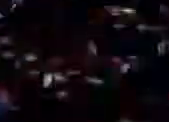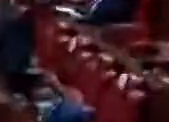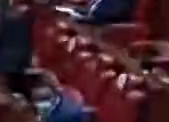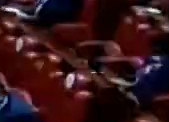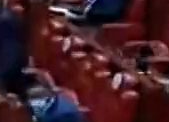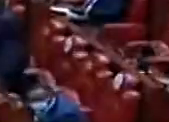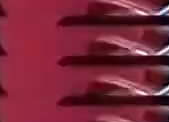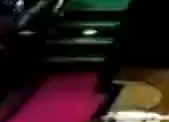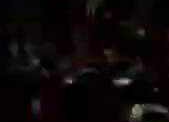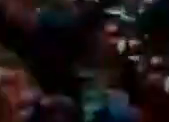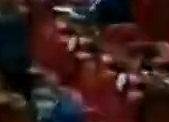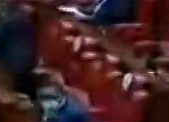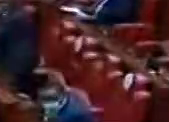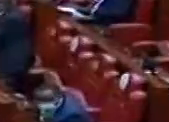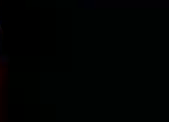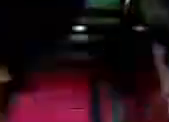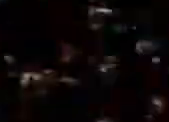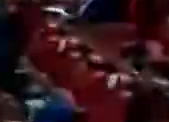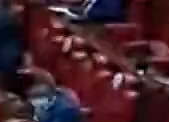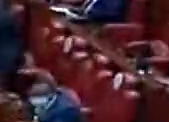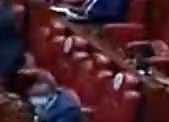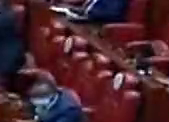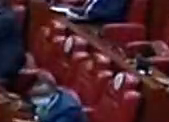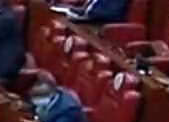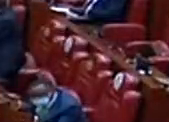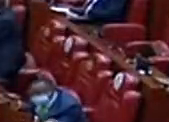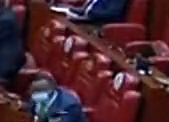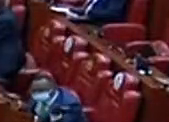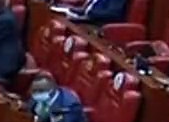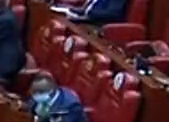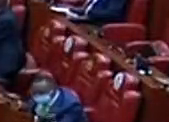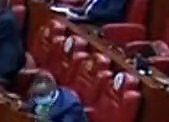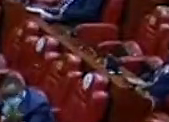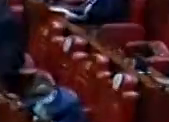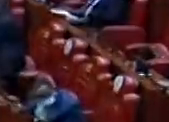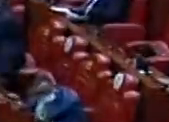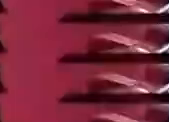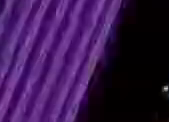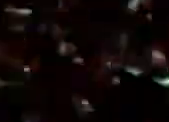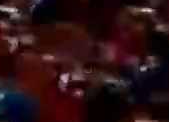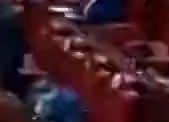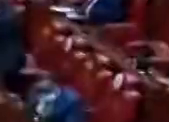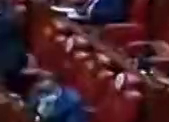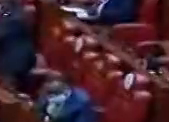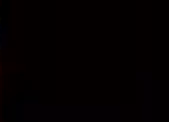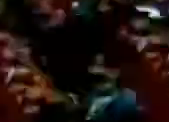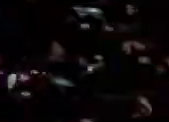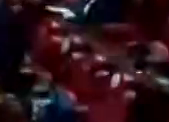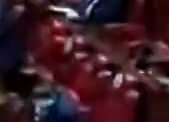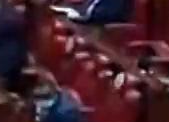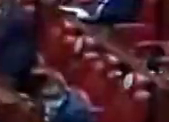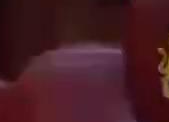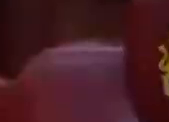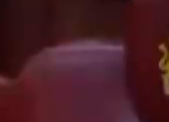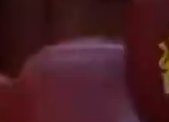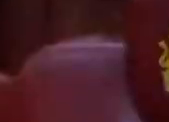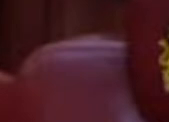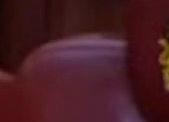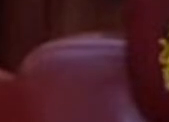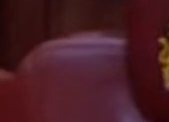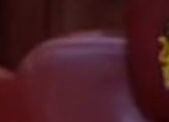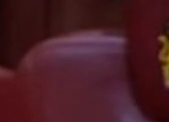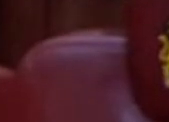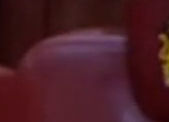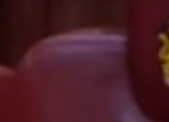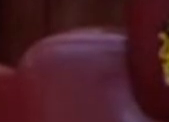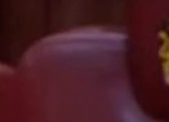the country, and not only Kenya, the whole world has suffered economically. And Kenya even seems to be doing better than